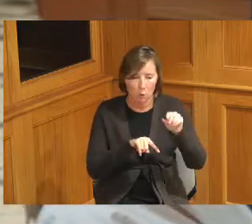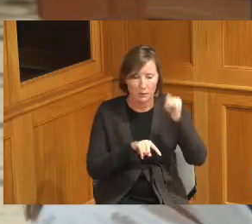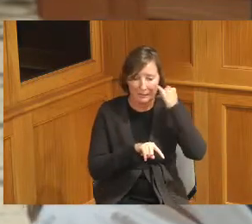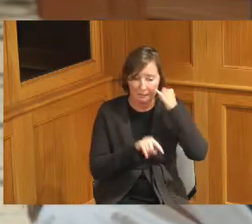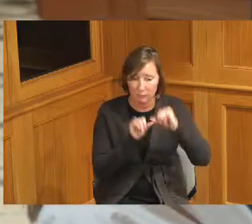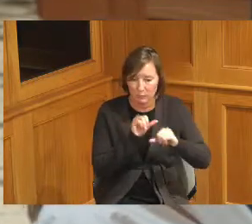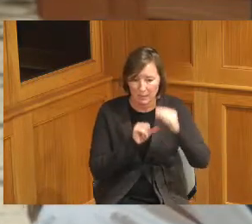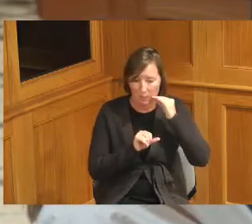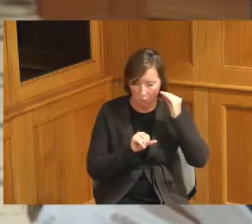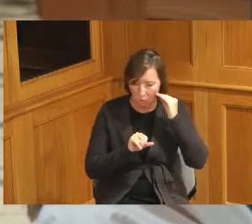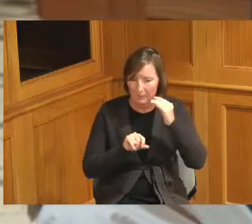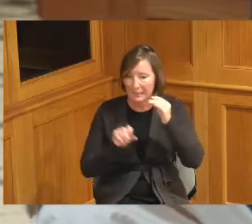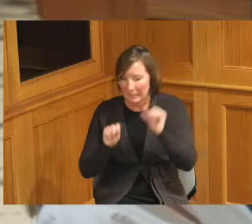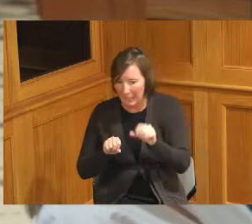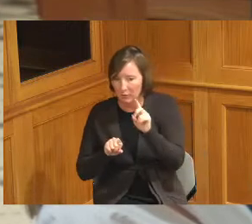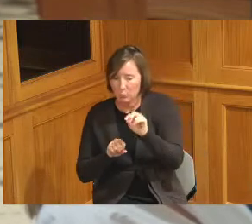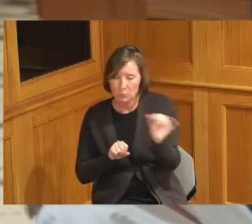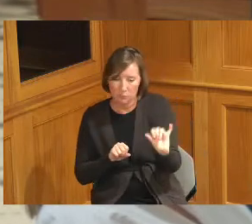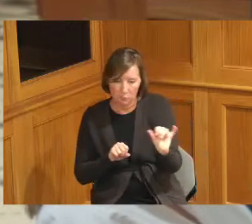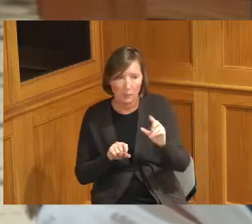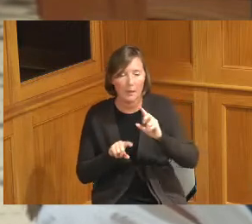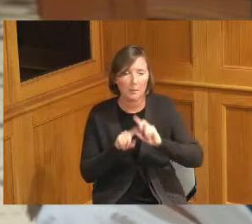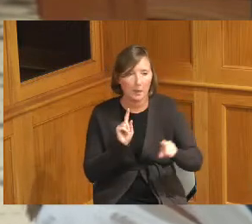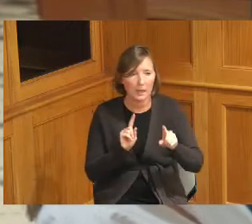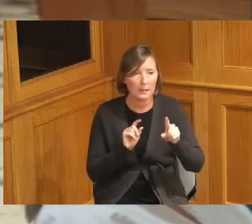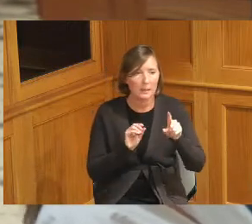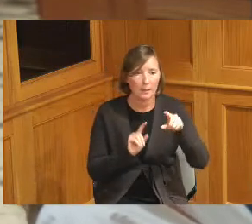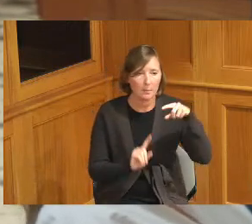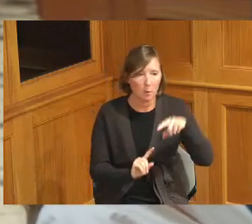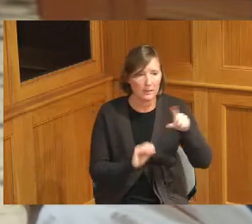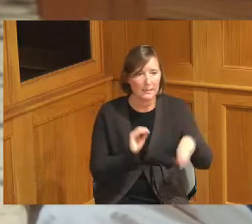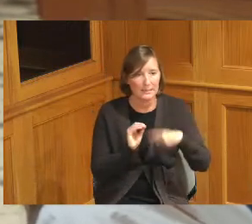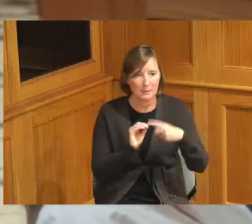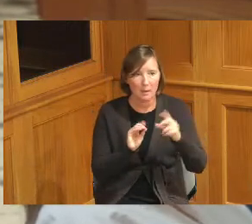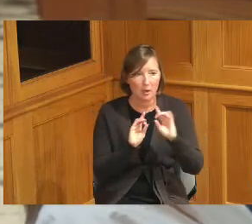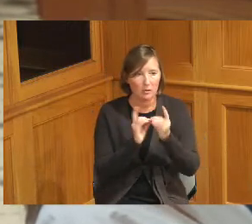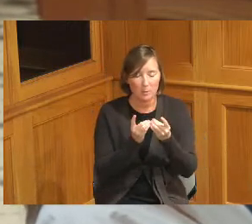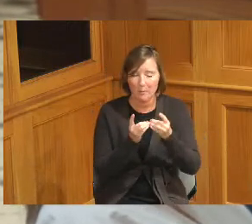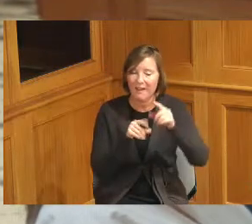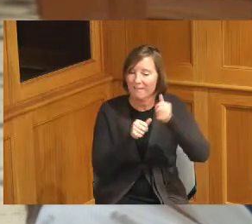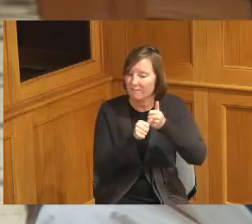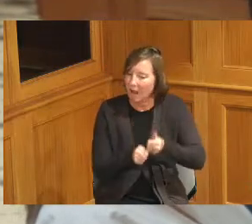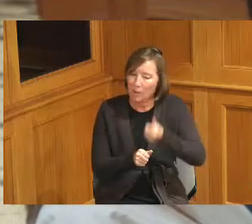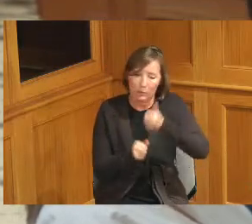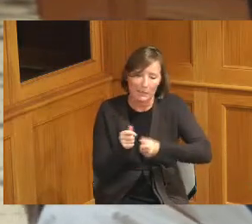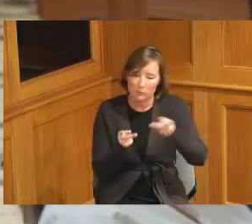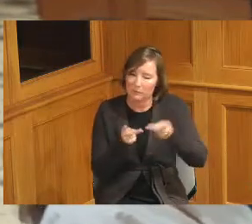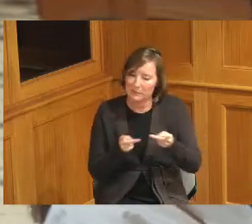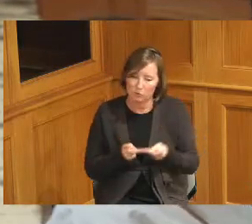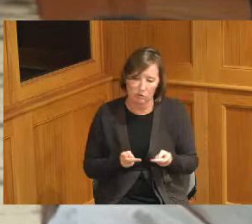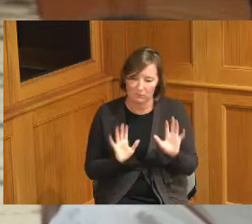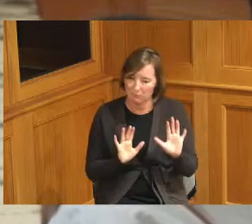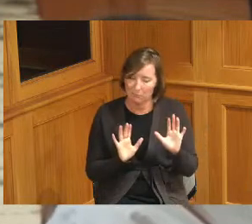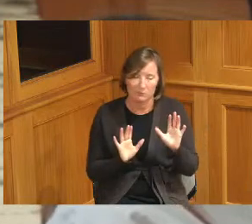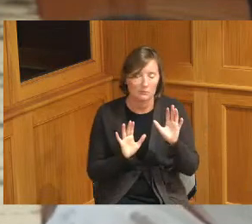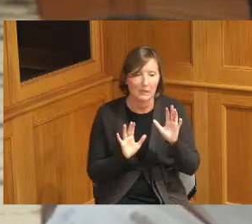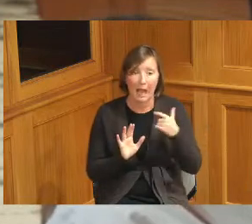it's really it's a department by department, position by position call. I personally,